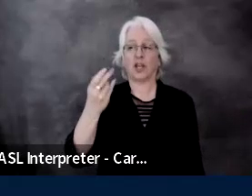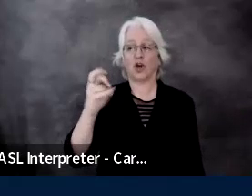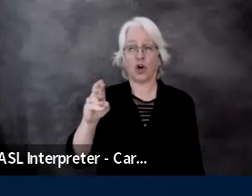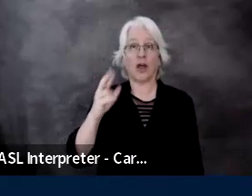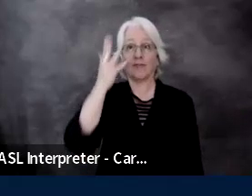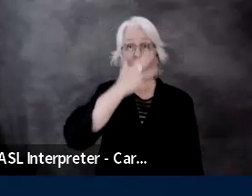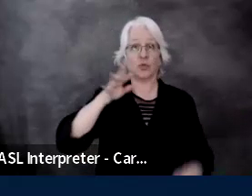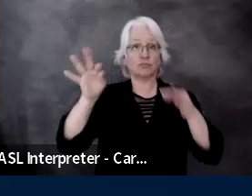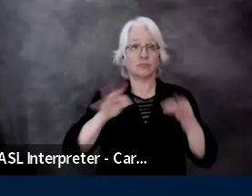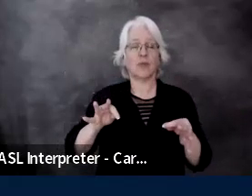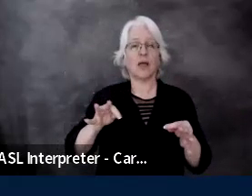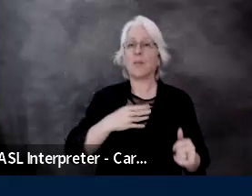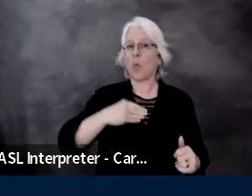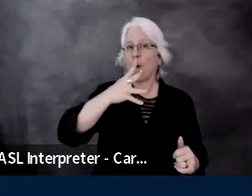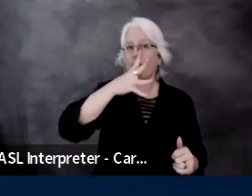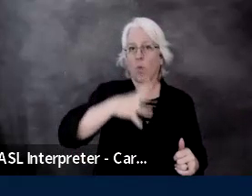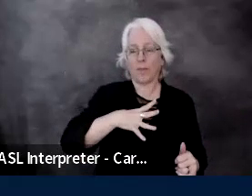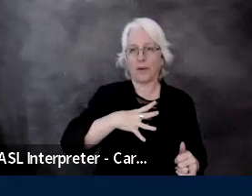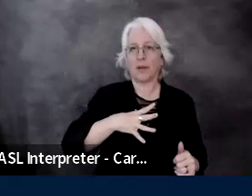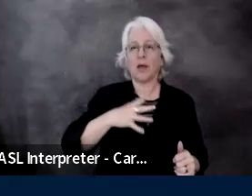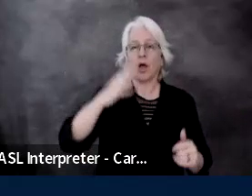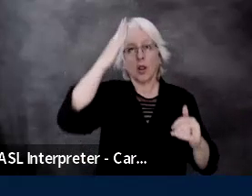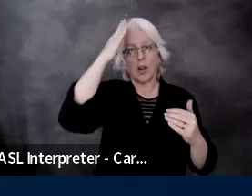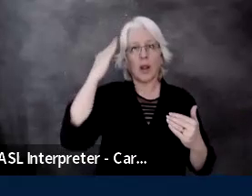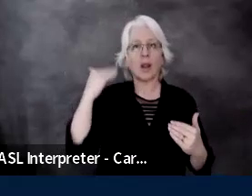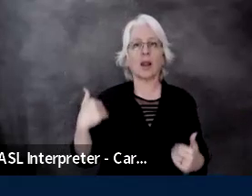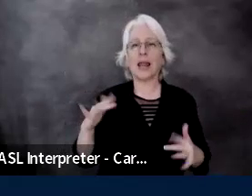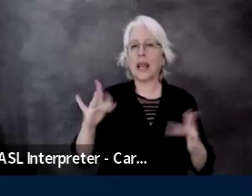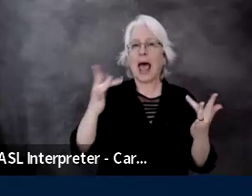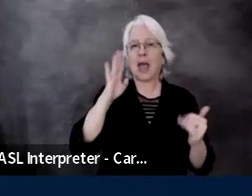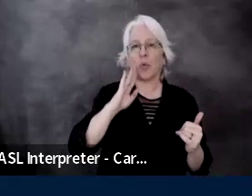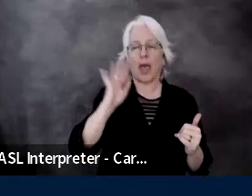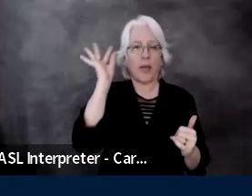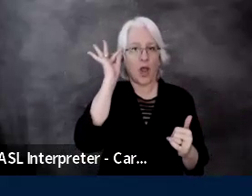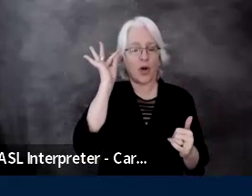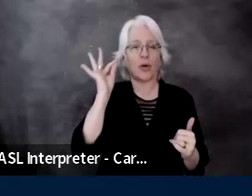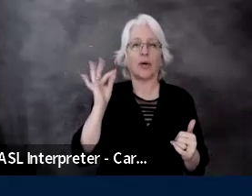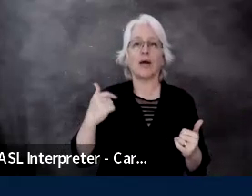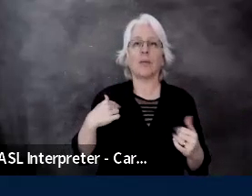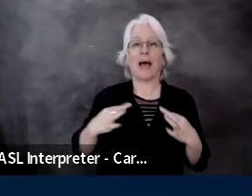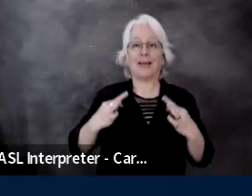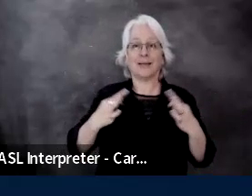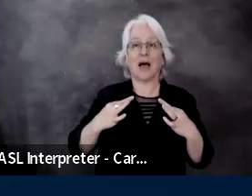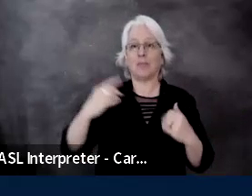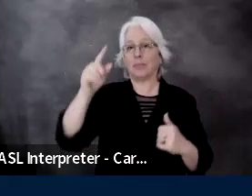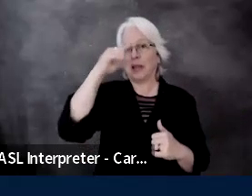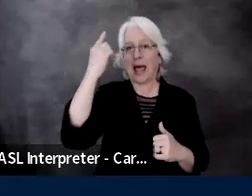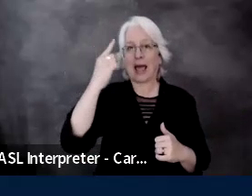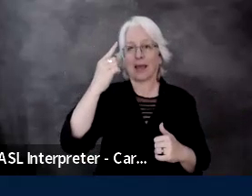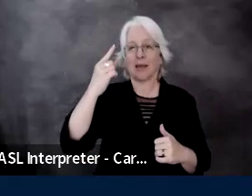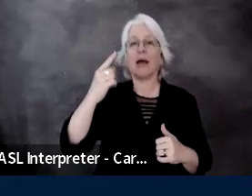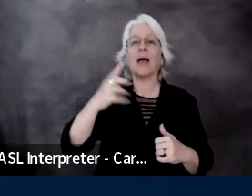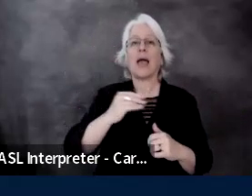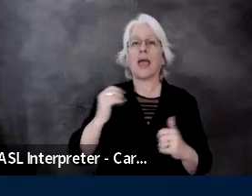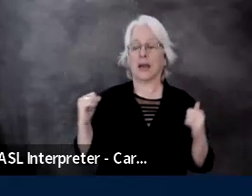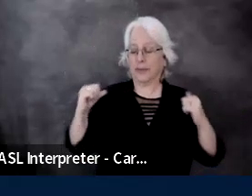description, I am a white woman with long, light brown hair. I'm wearing a black top under a coral blazer, a